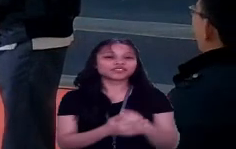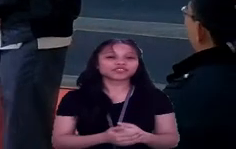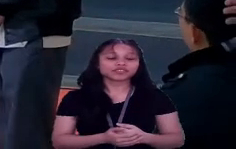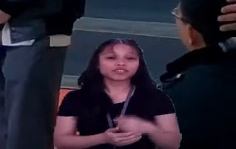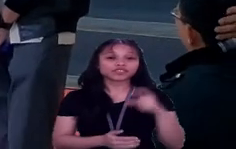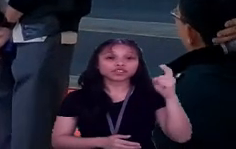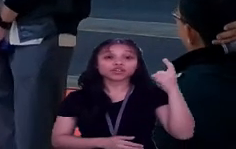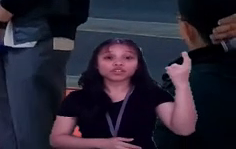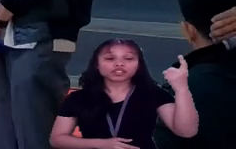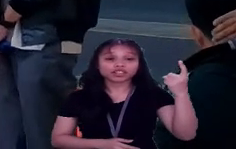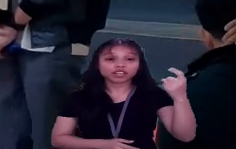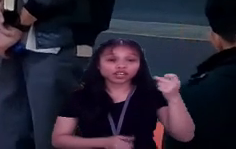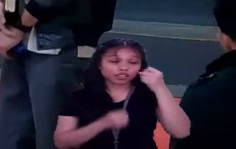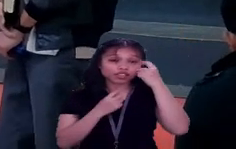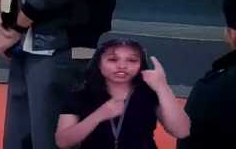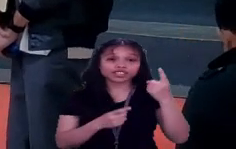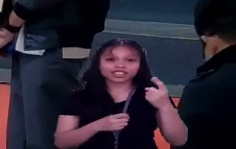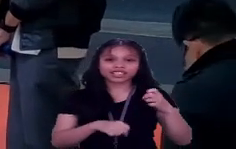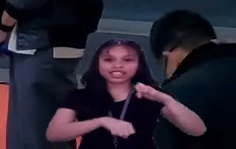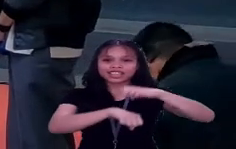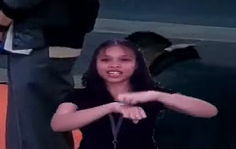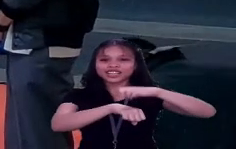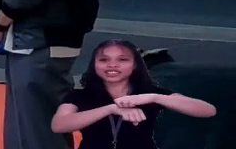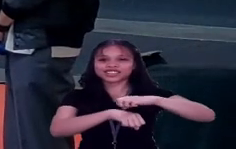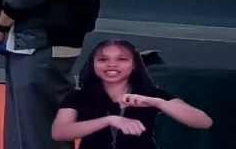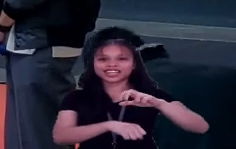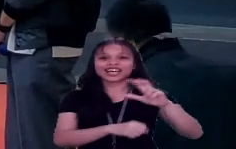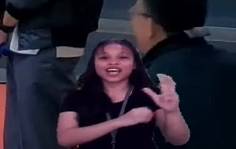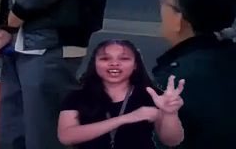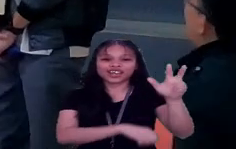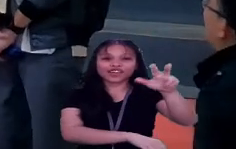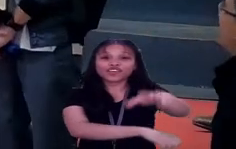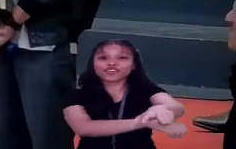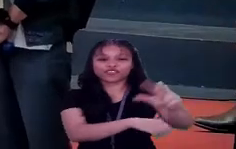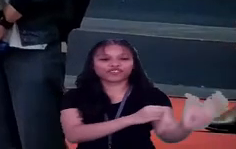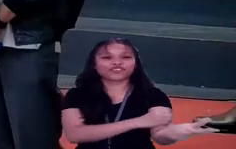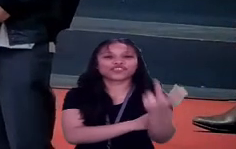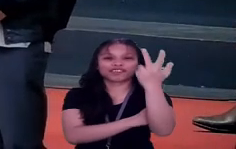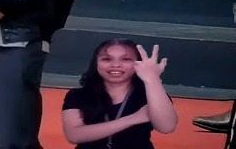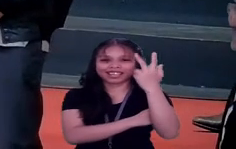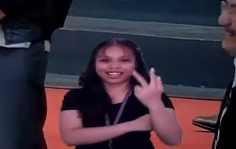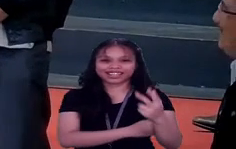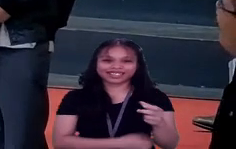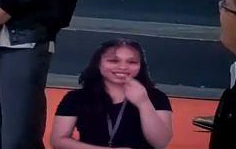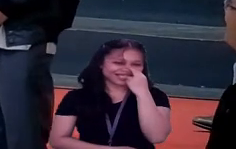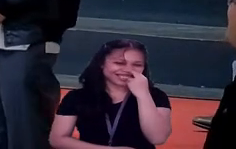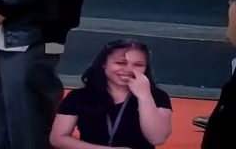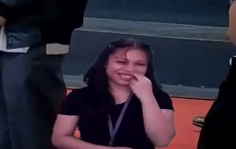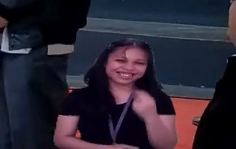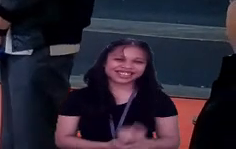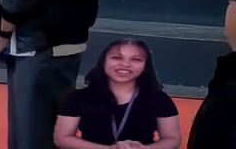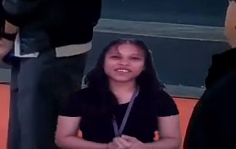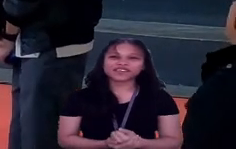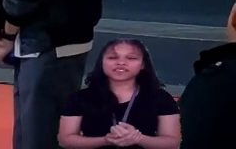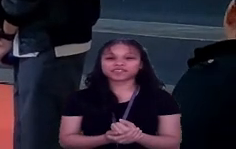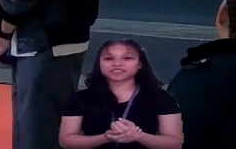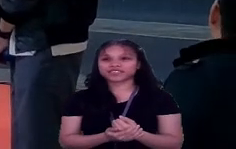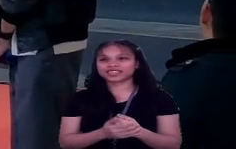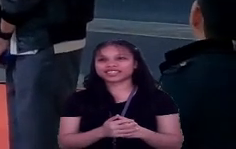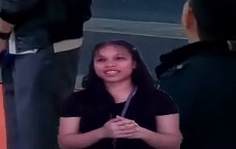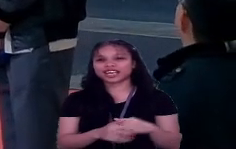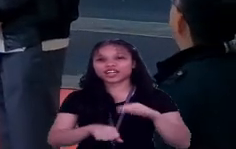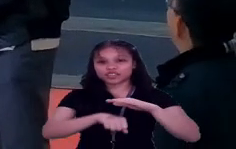We only understand English at 3 o'clock in the morning. Amen? Thank you. I hope you understand. God bless you.